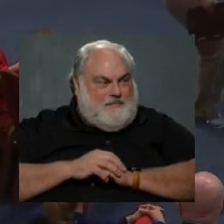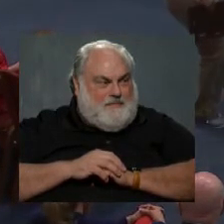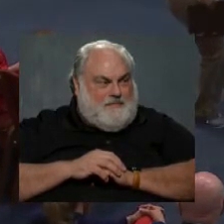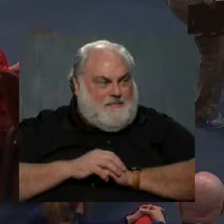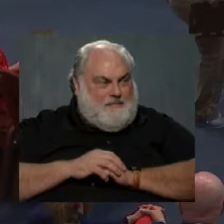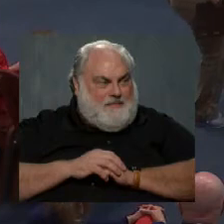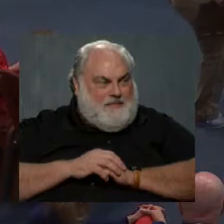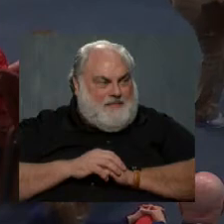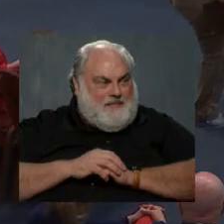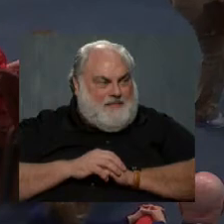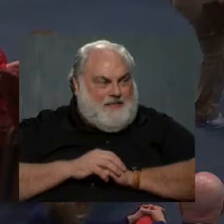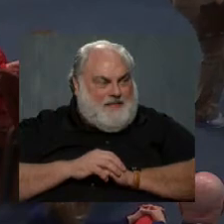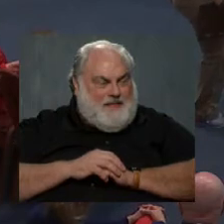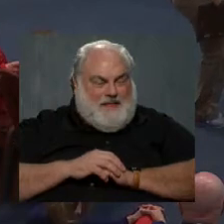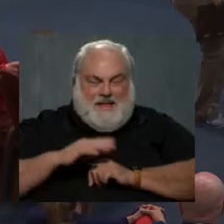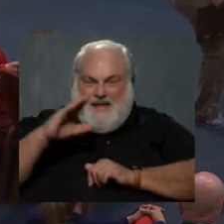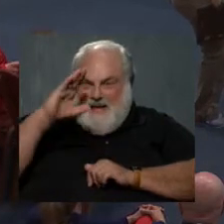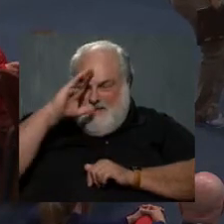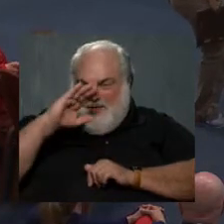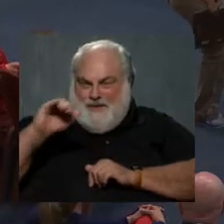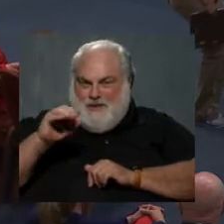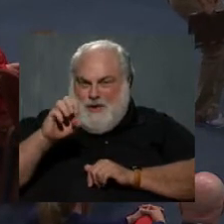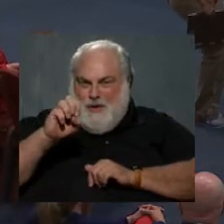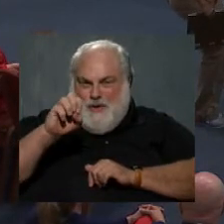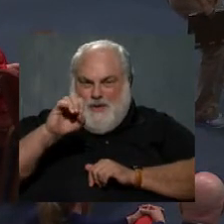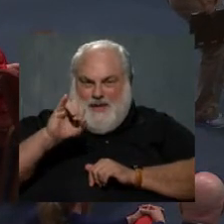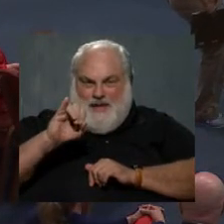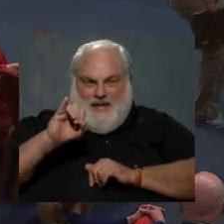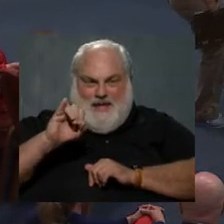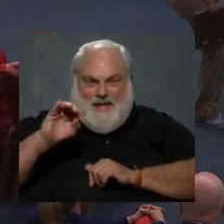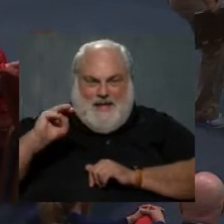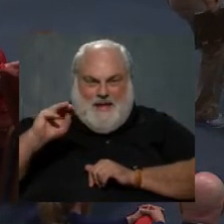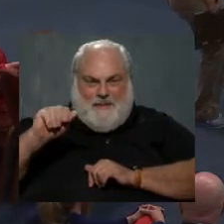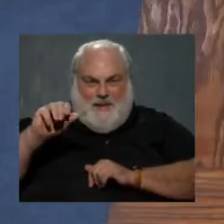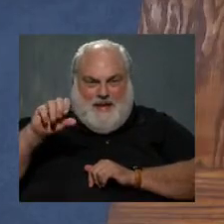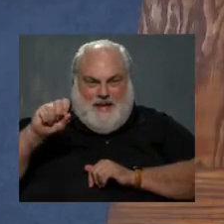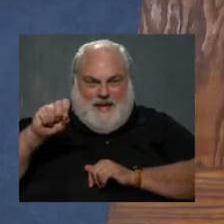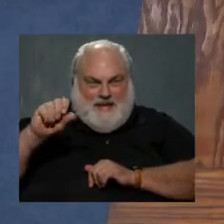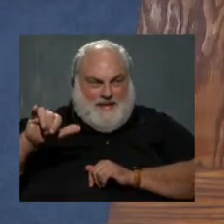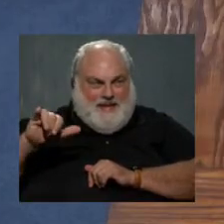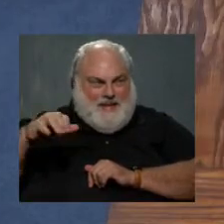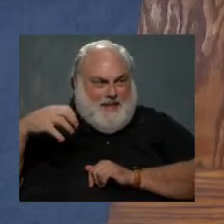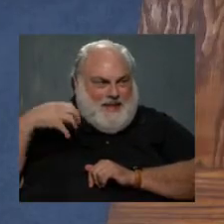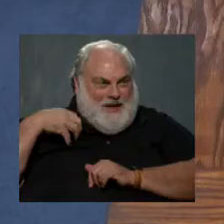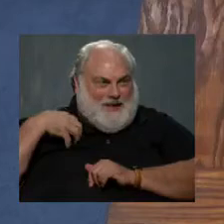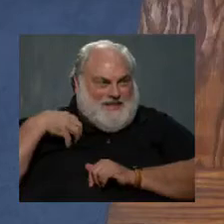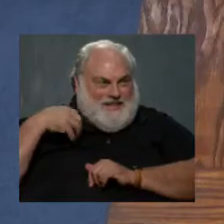Didn't want to speak. I am Jody Massey. I am a coach.